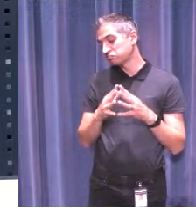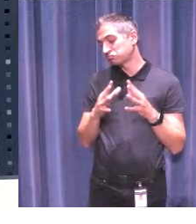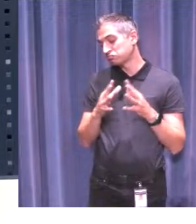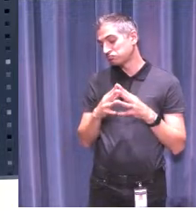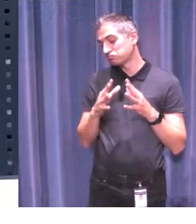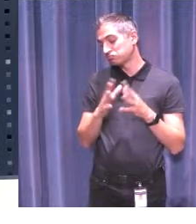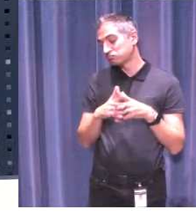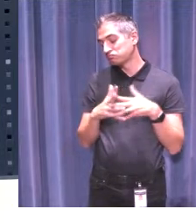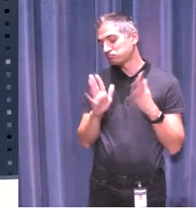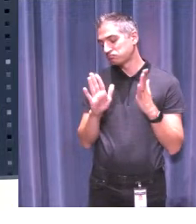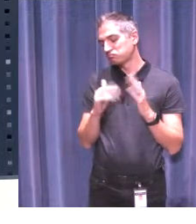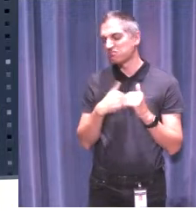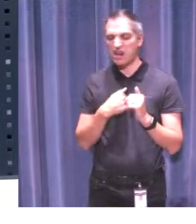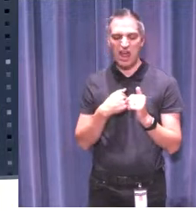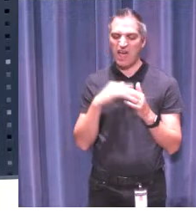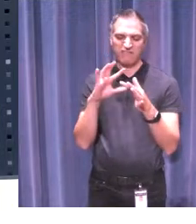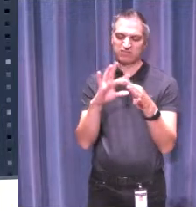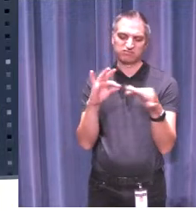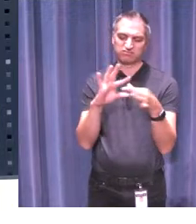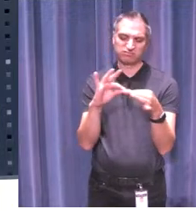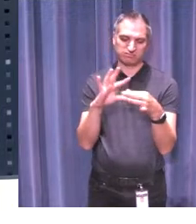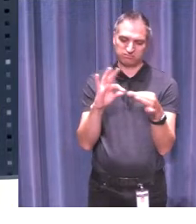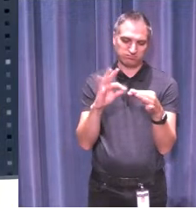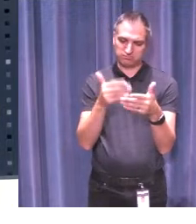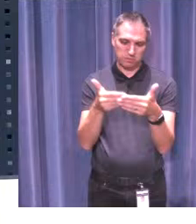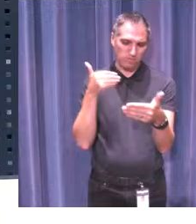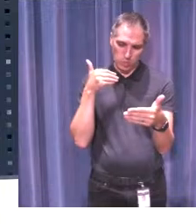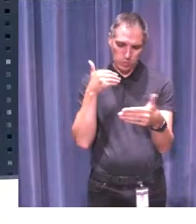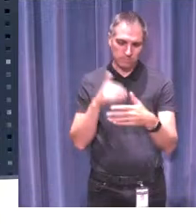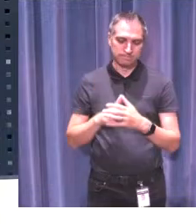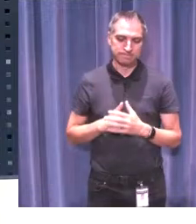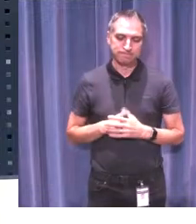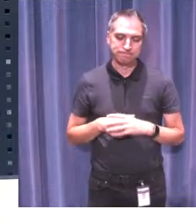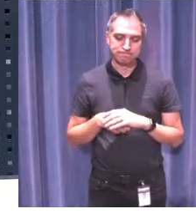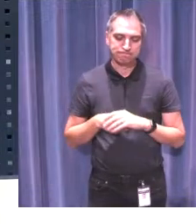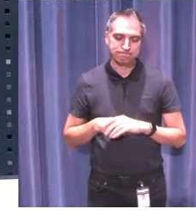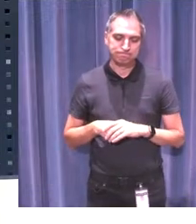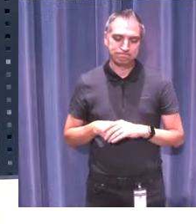and I've said this before.